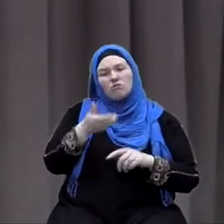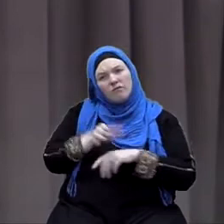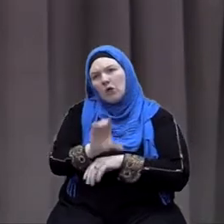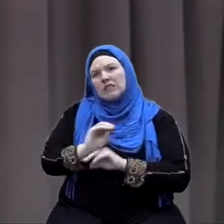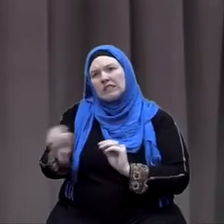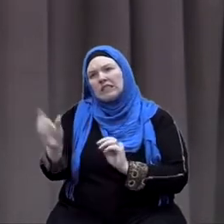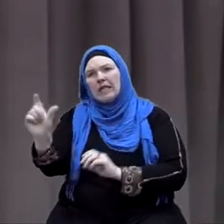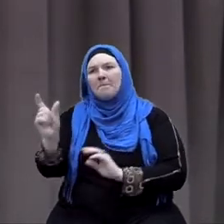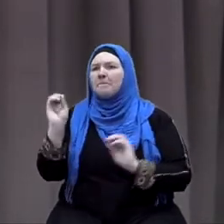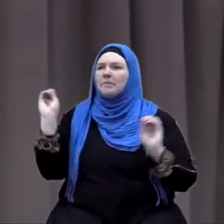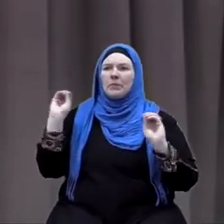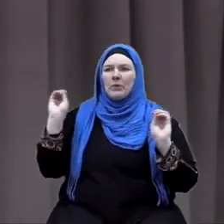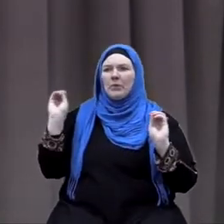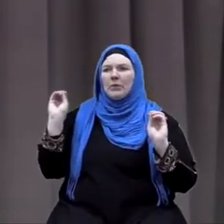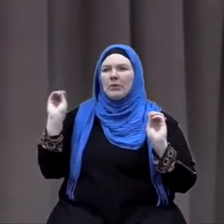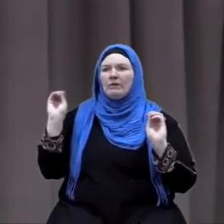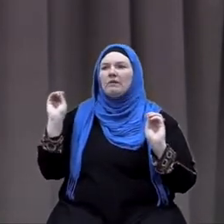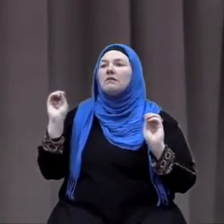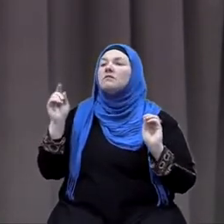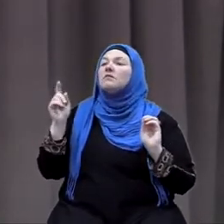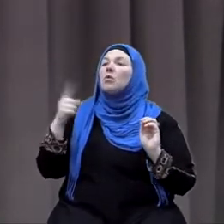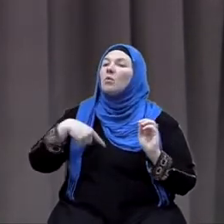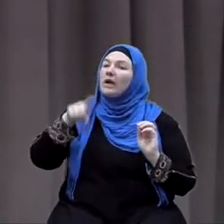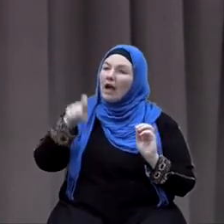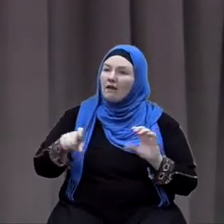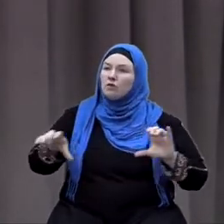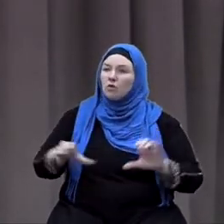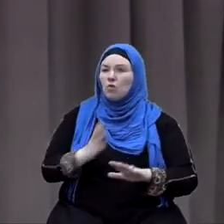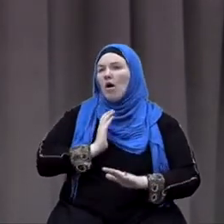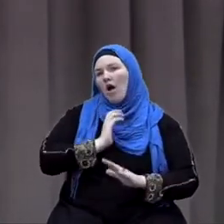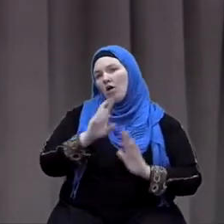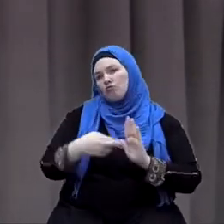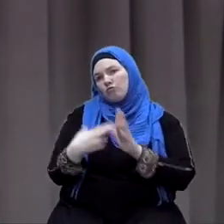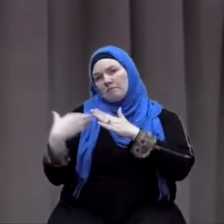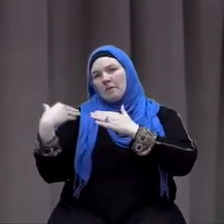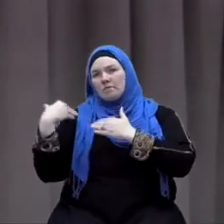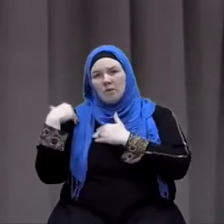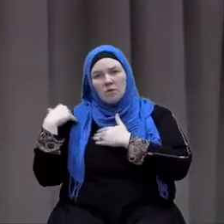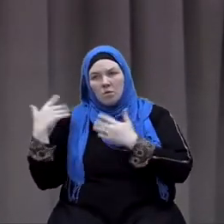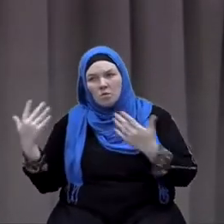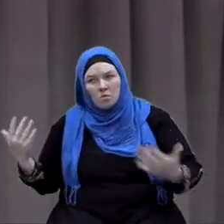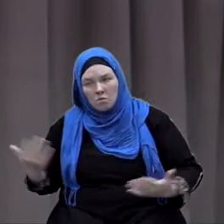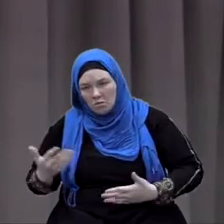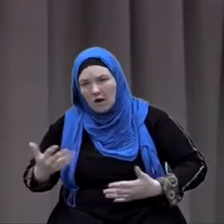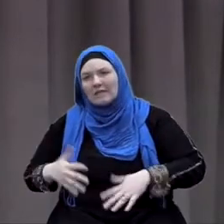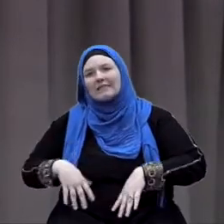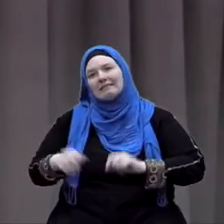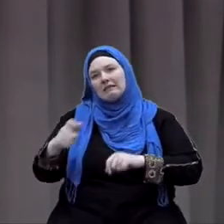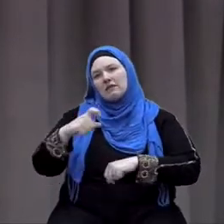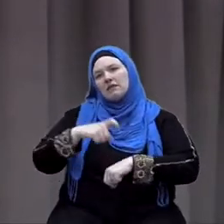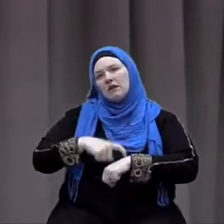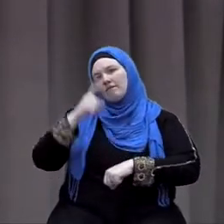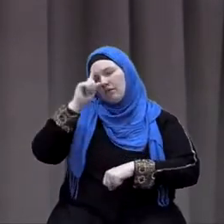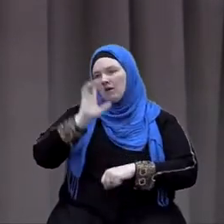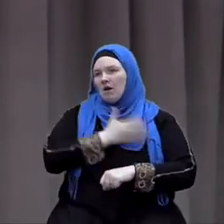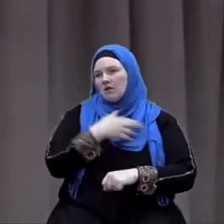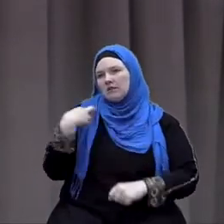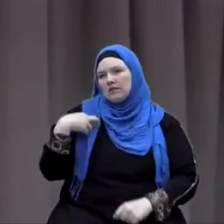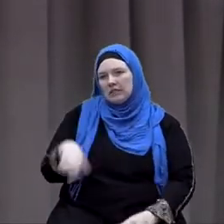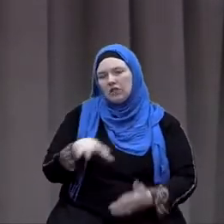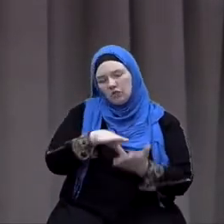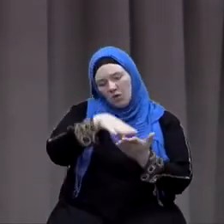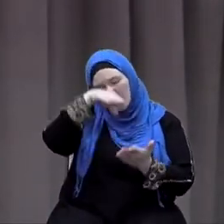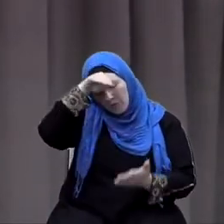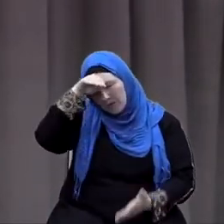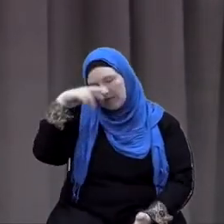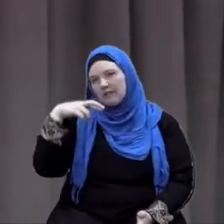So we have to do our part by giving the time for our deen to learn